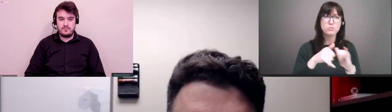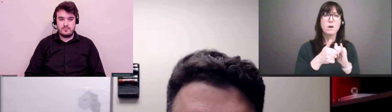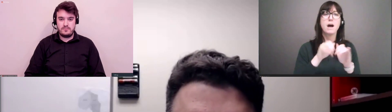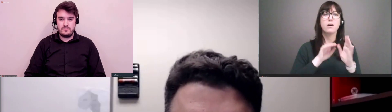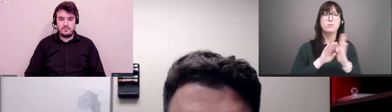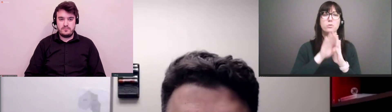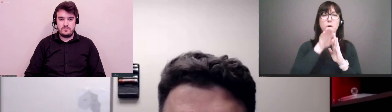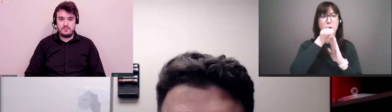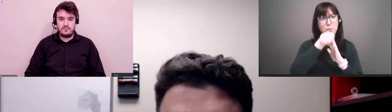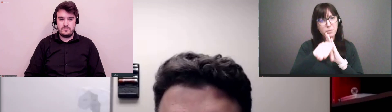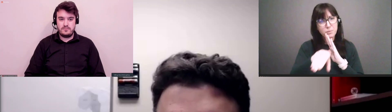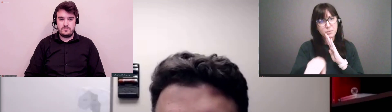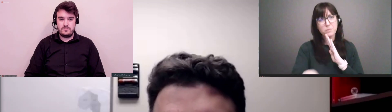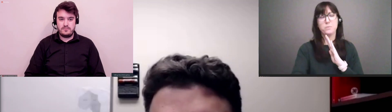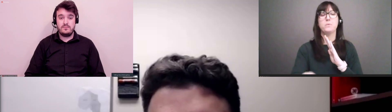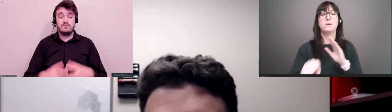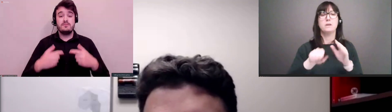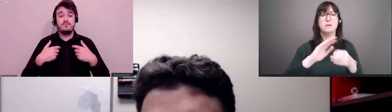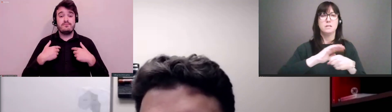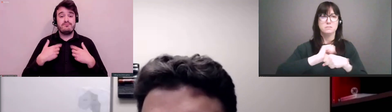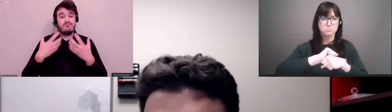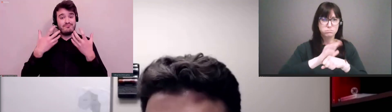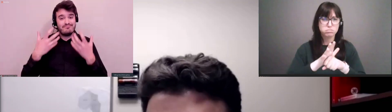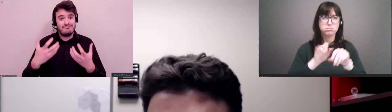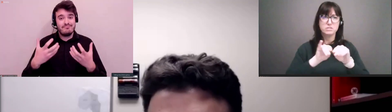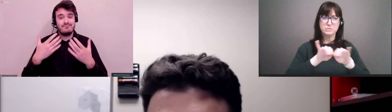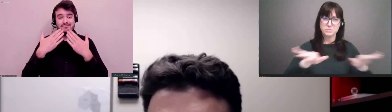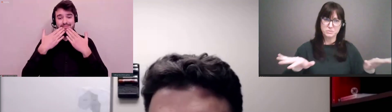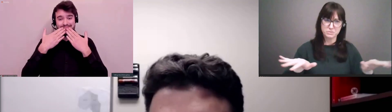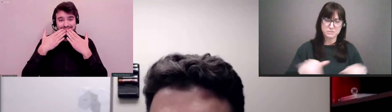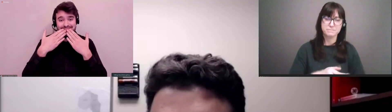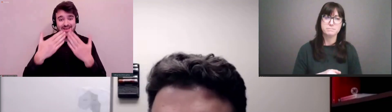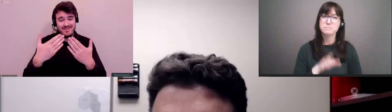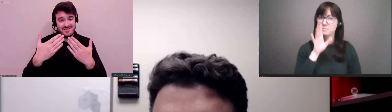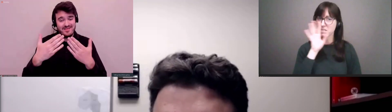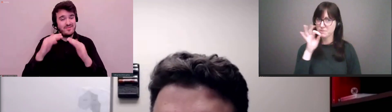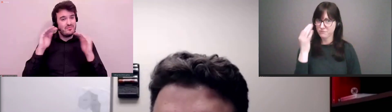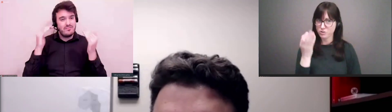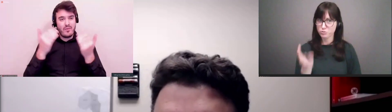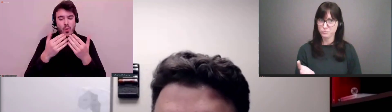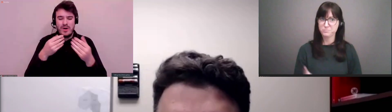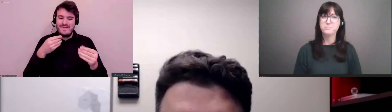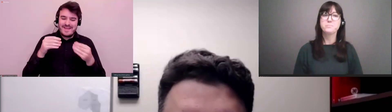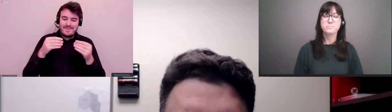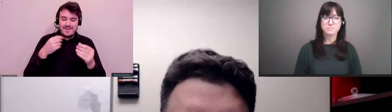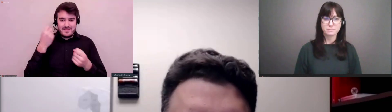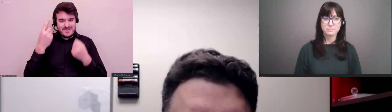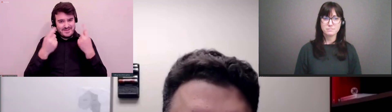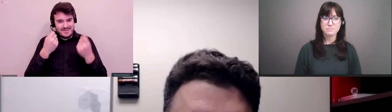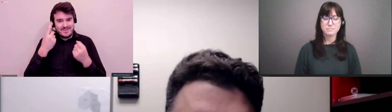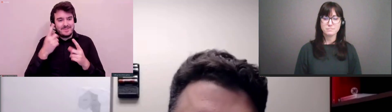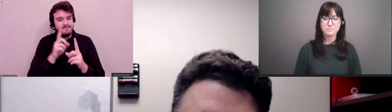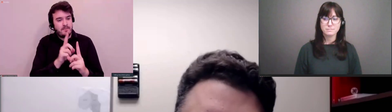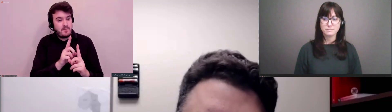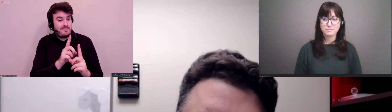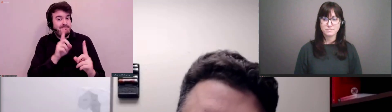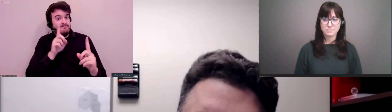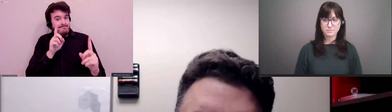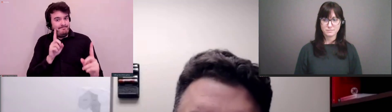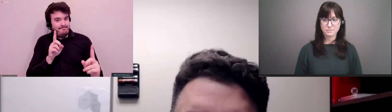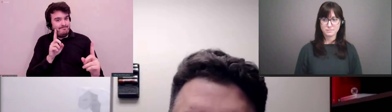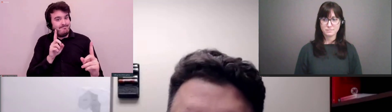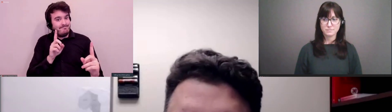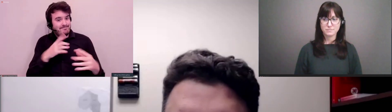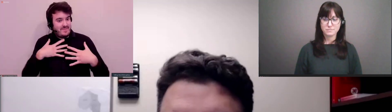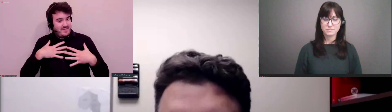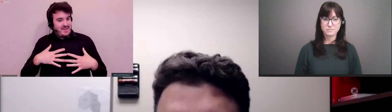COVID-19. Je veux remercier tout le monde pour votre diligence continue à pratiquer la distanciation physique